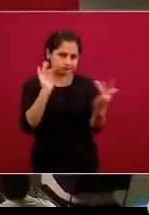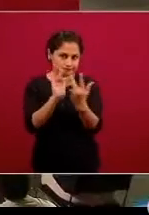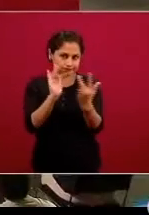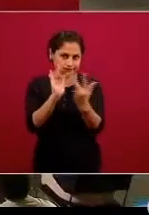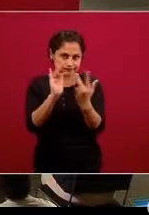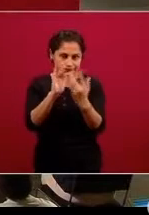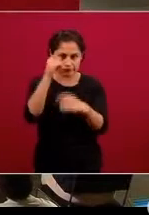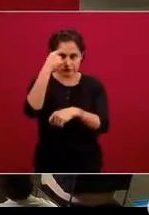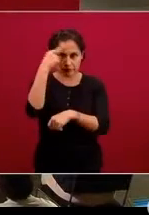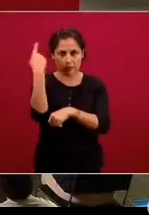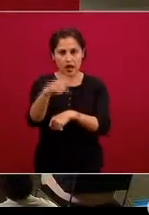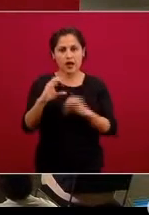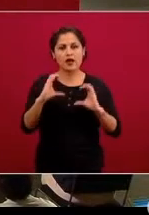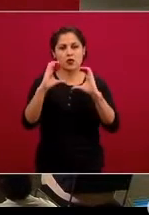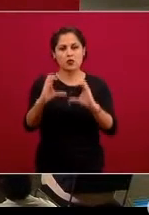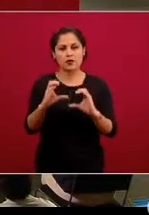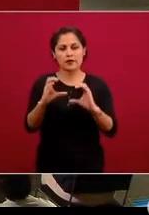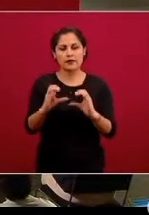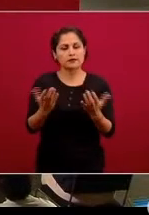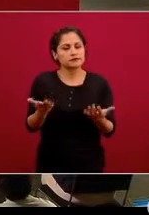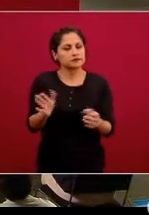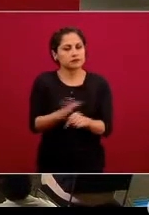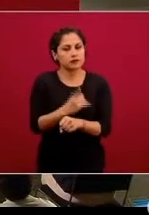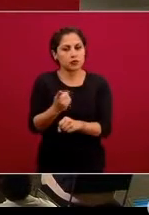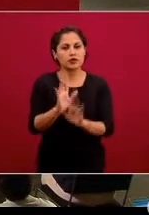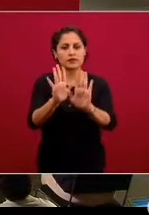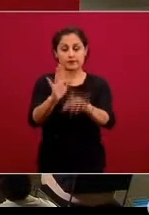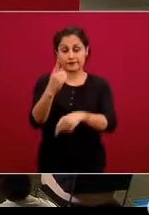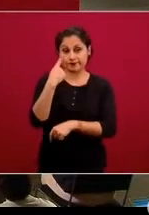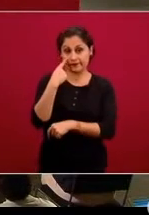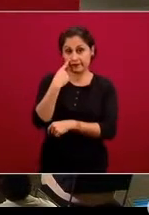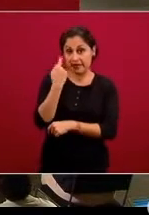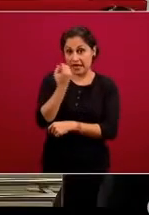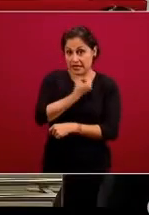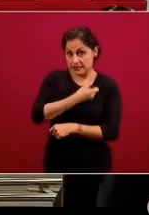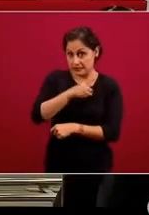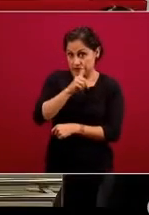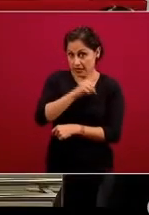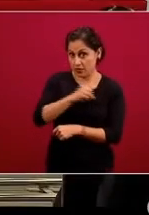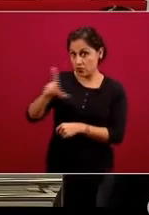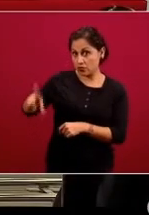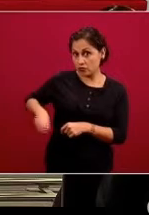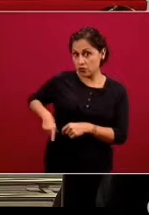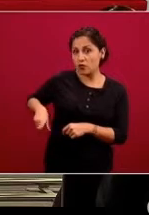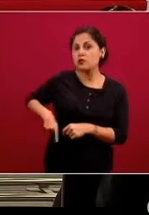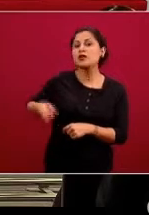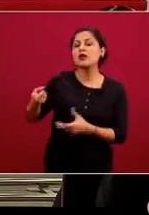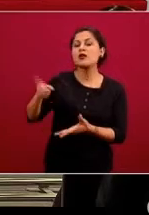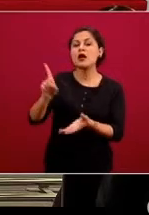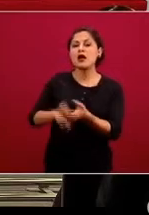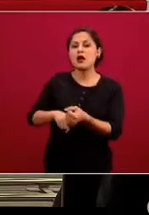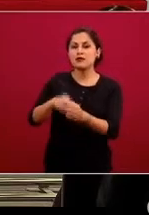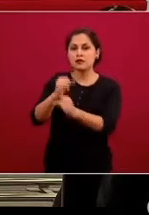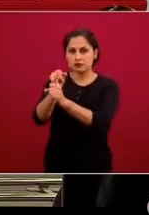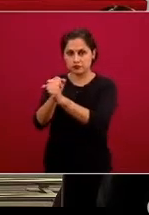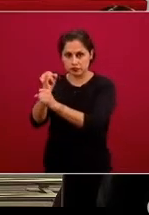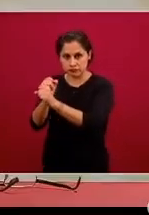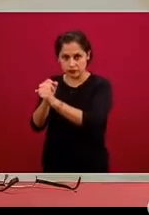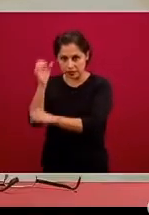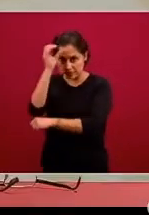questions that they might have amidst this pandemic. Well, there is a phenomenon that has been described in